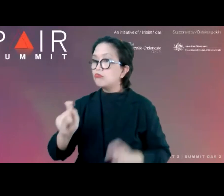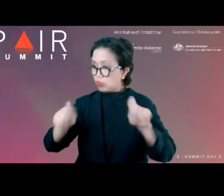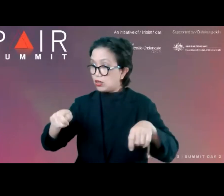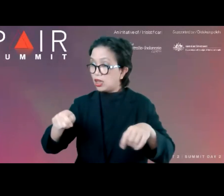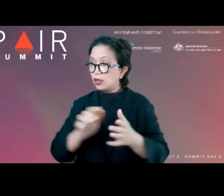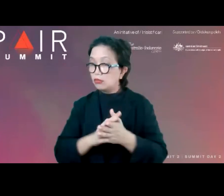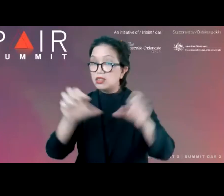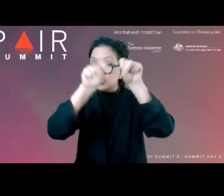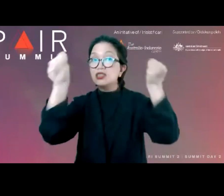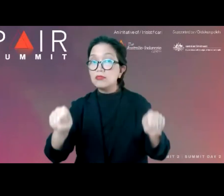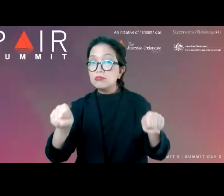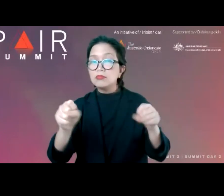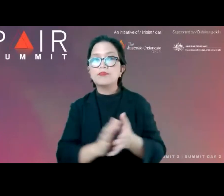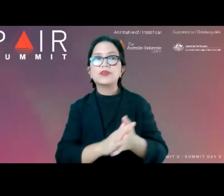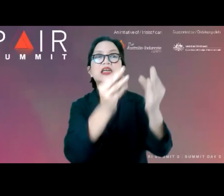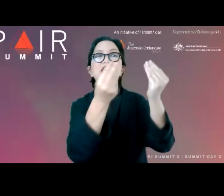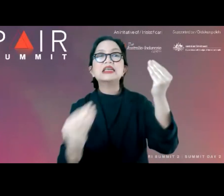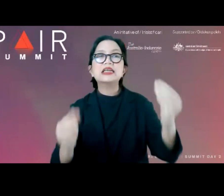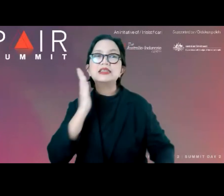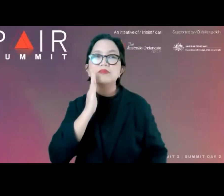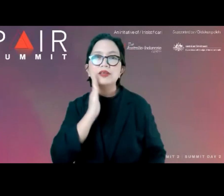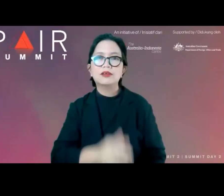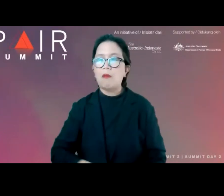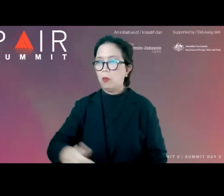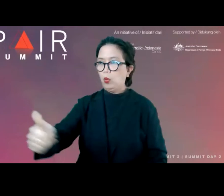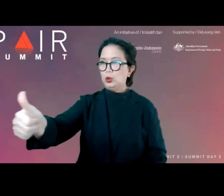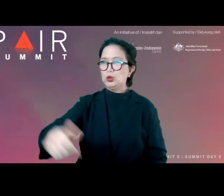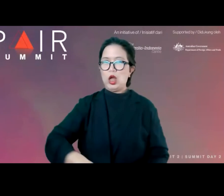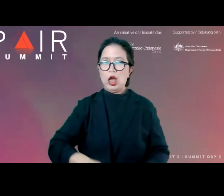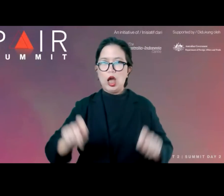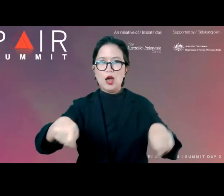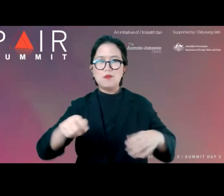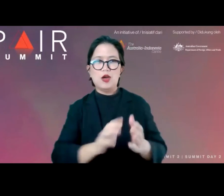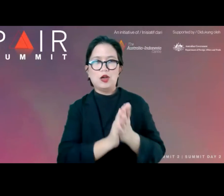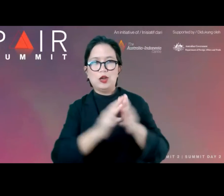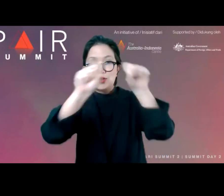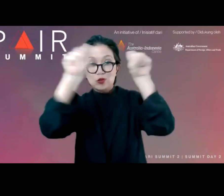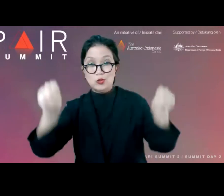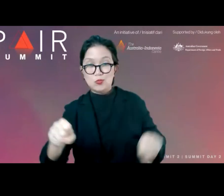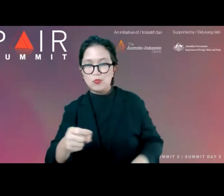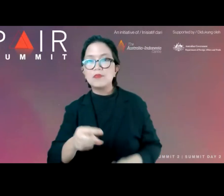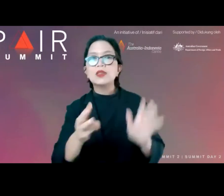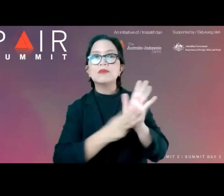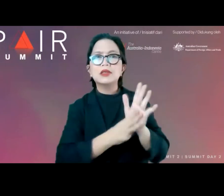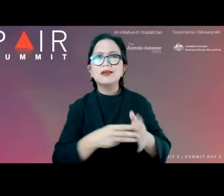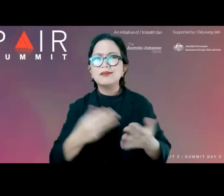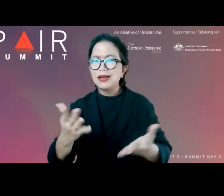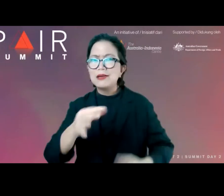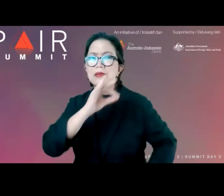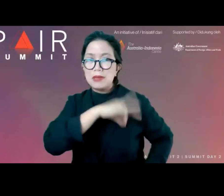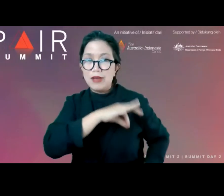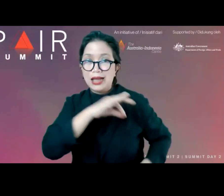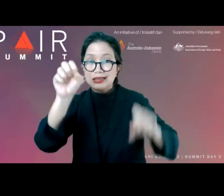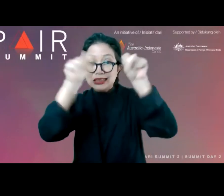people are very much able to use the systems. The issue is whether the system is useful to them. And I think this is a question that we haven't